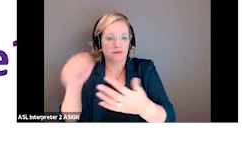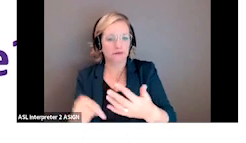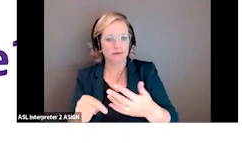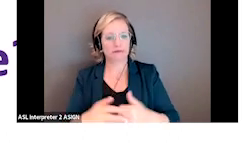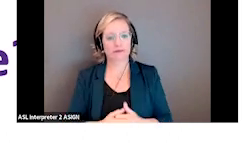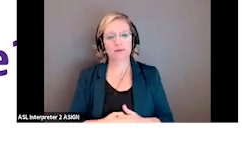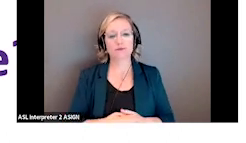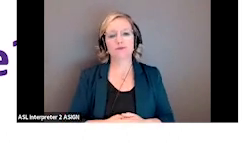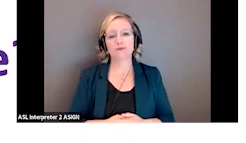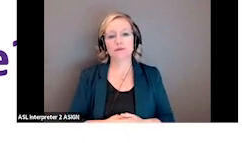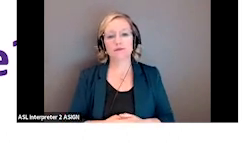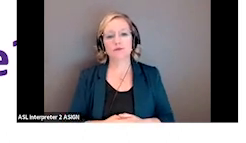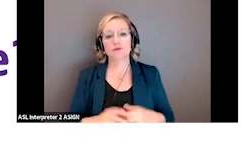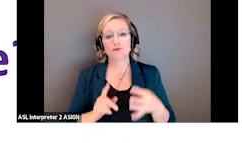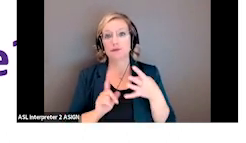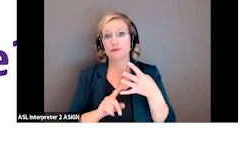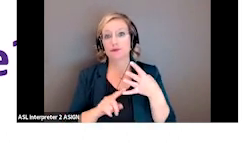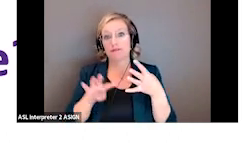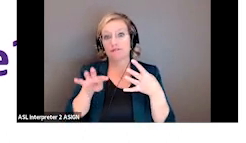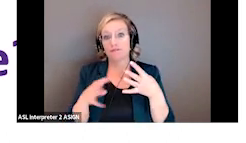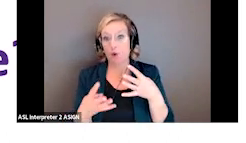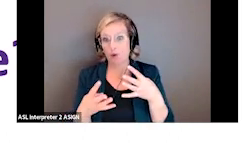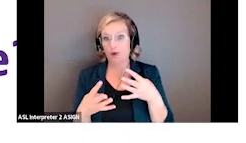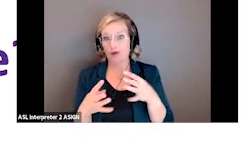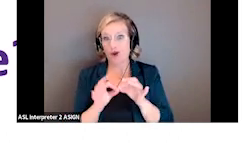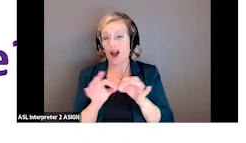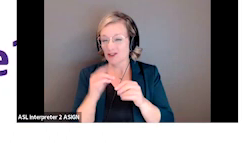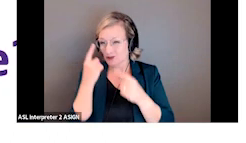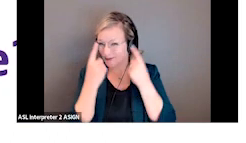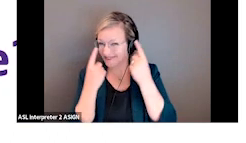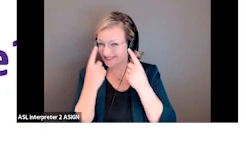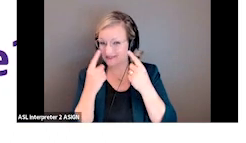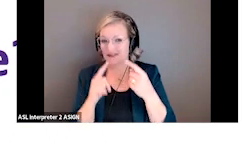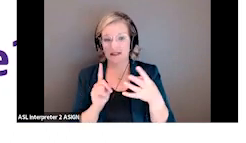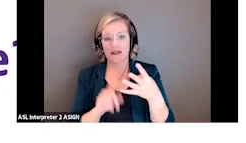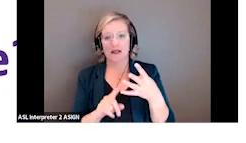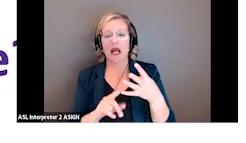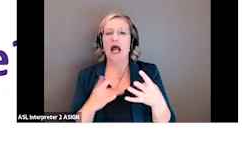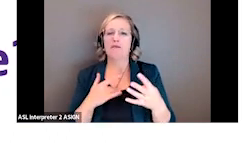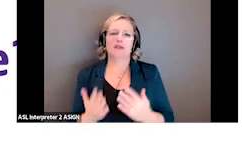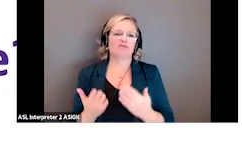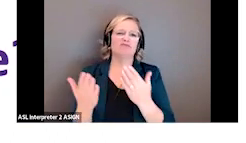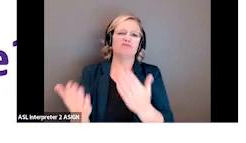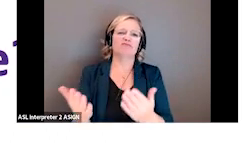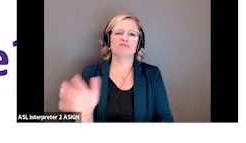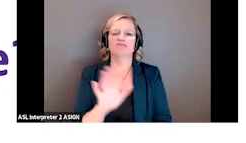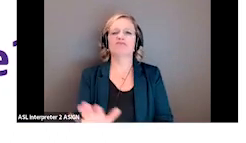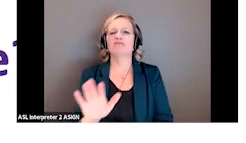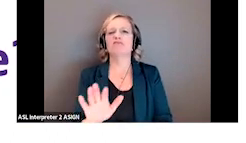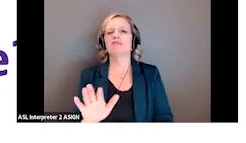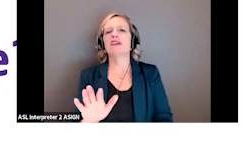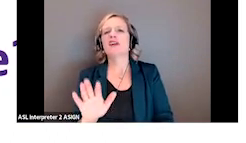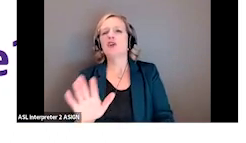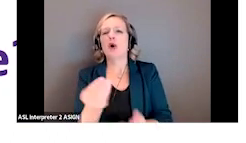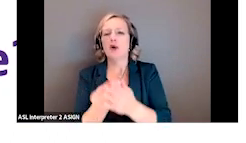And then the advertising costs, what I tell people is to budget 15 to 20%